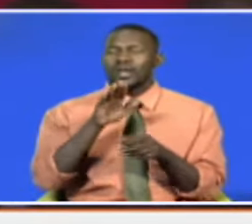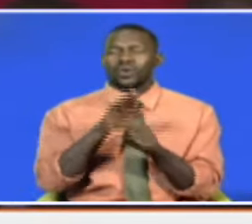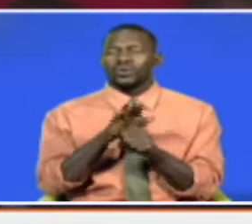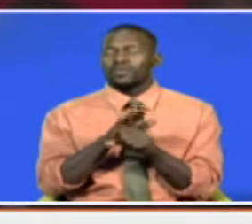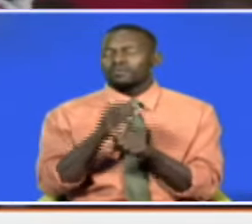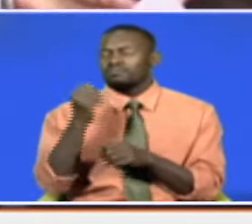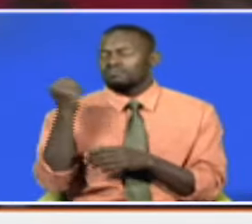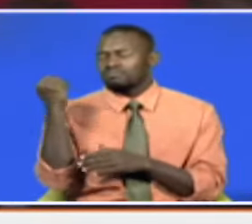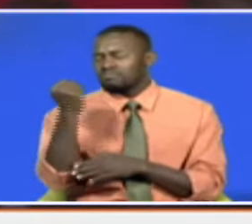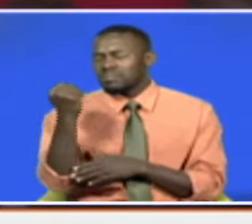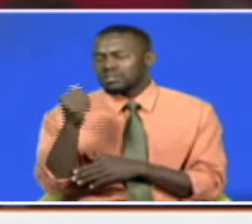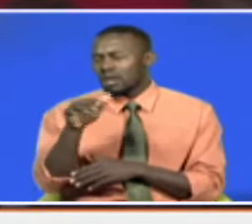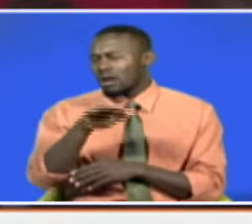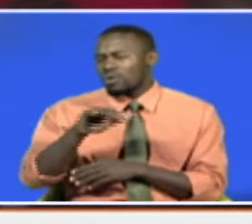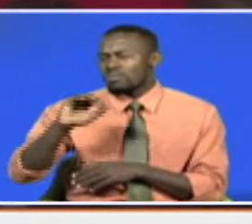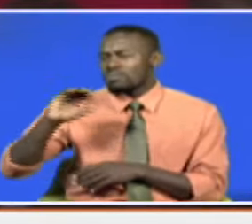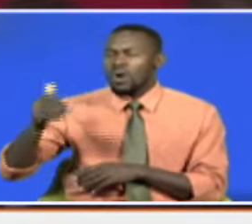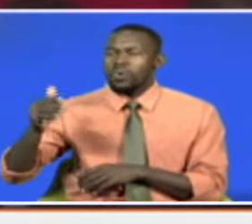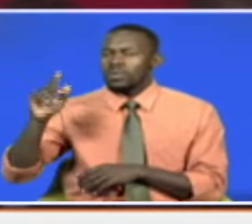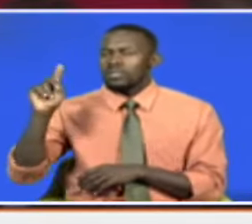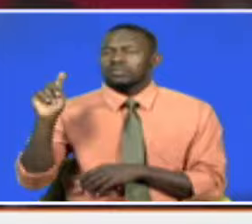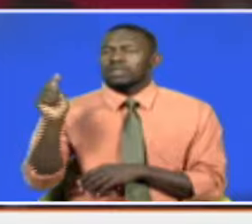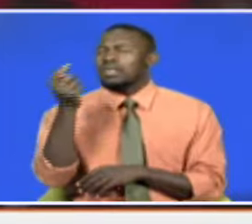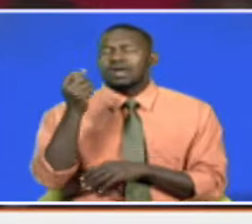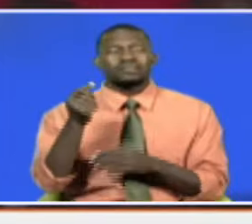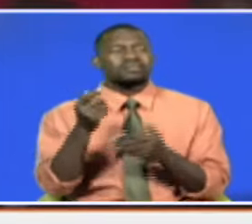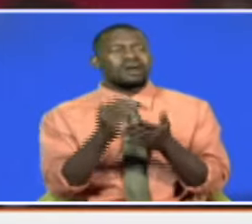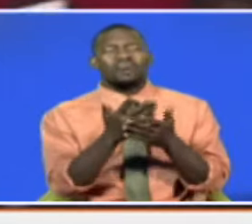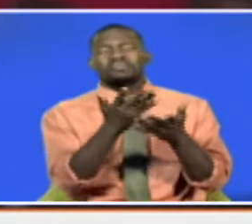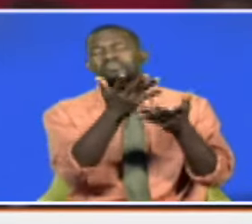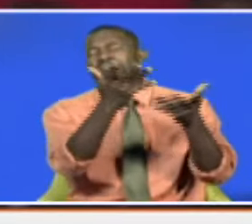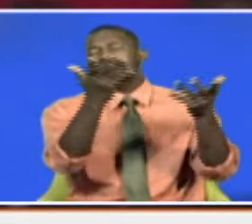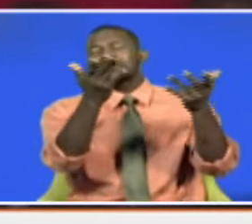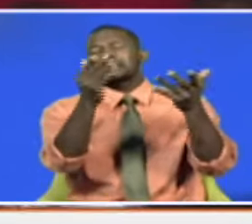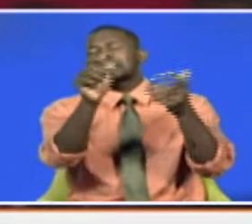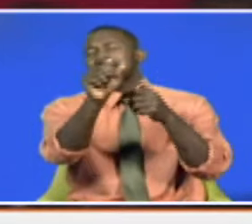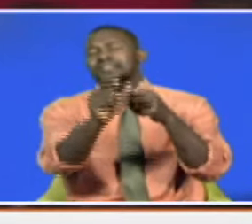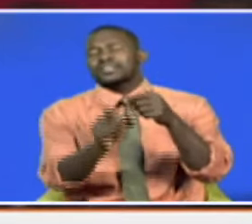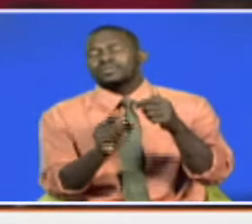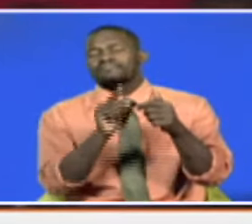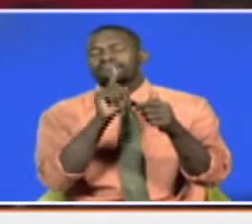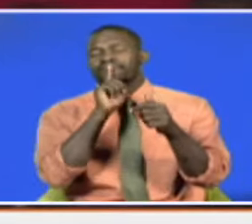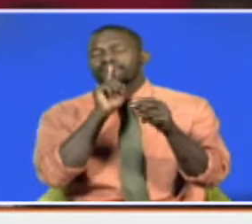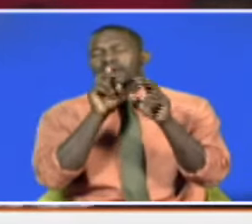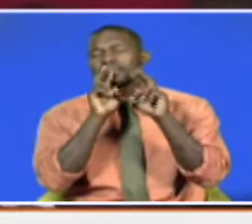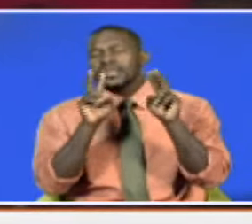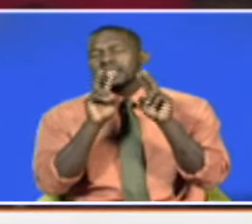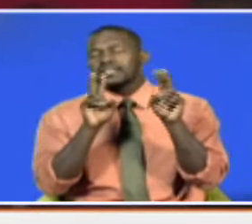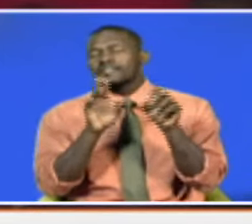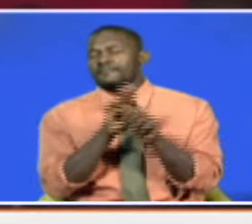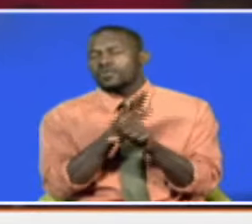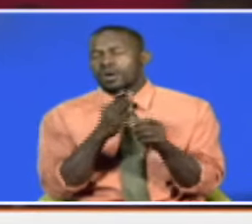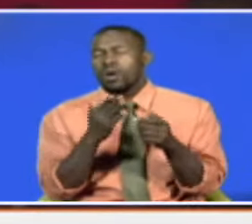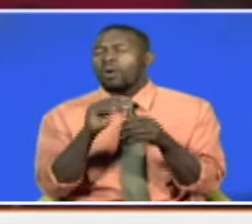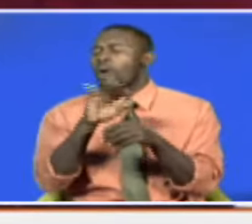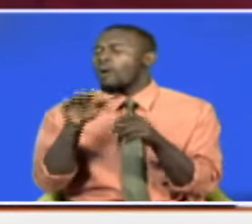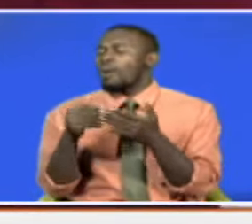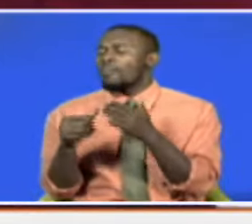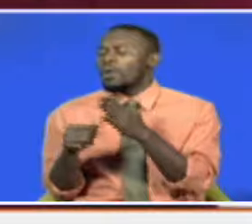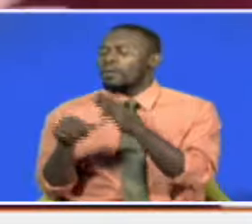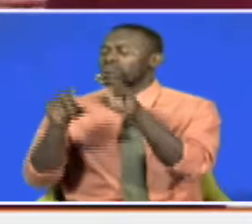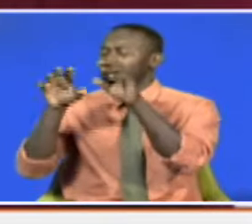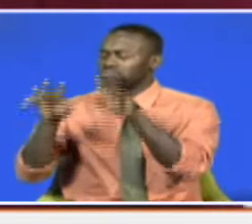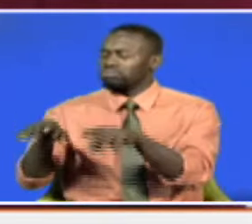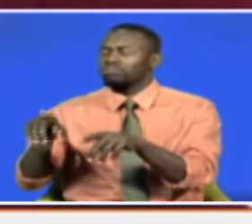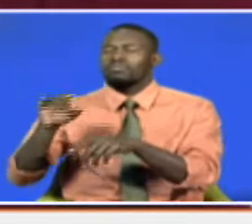ile imekuja hapa kwetu kwa mlima. Yangalia maeneo mengine yote hakuna shida, kumenyamaza. Mambo yote iko hapa kwetu.